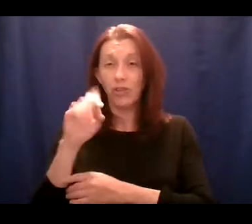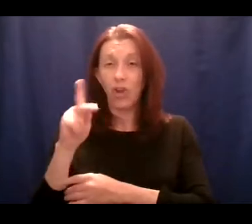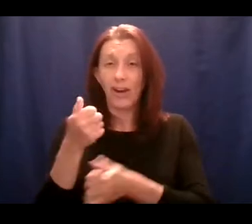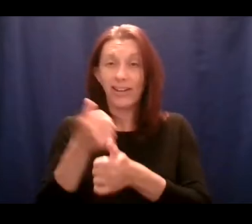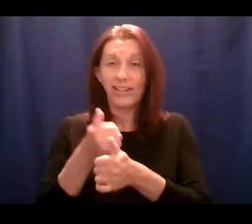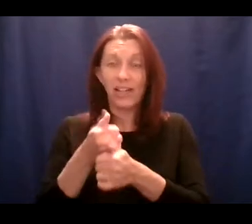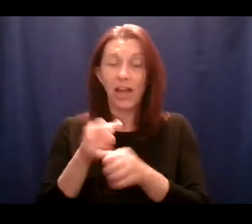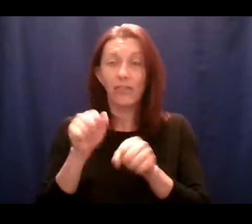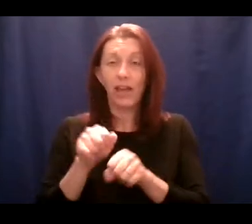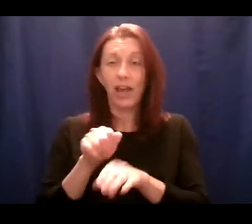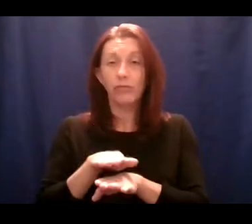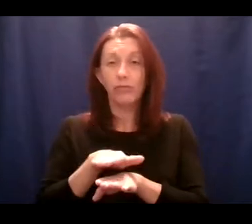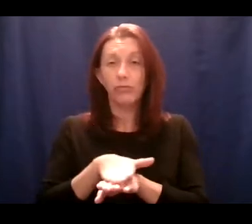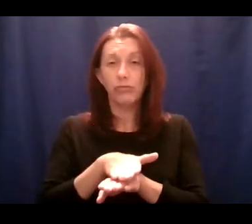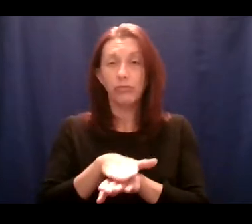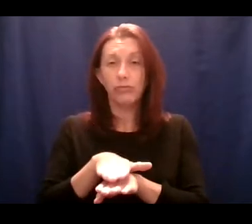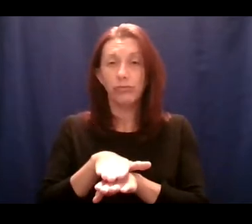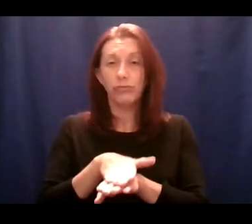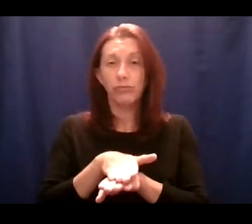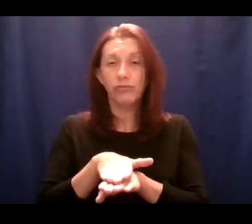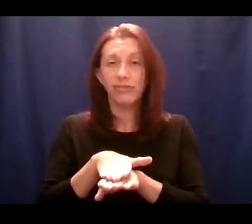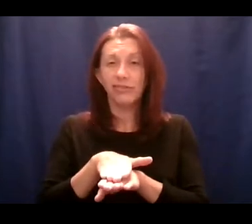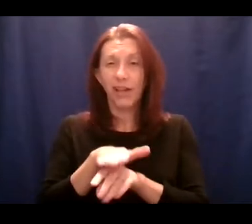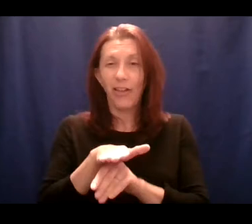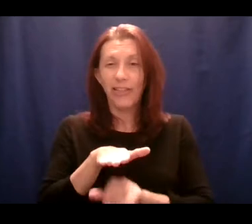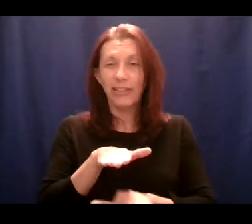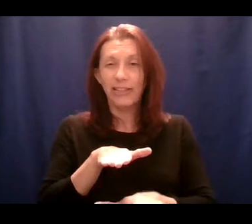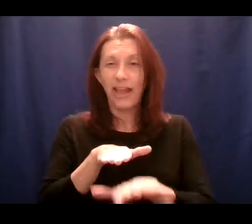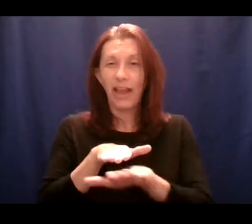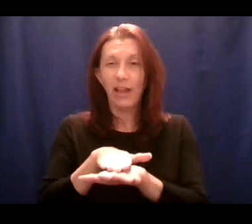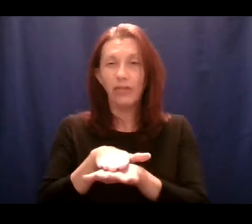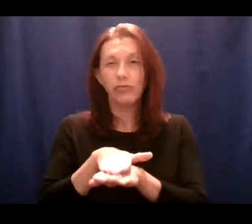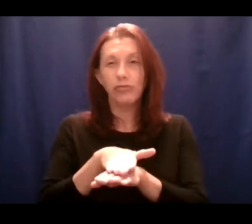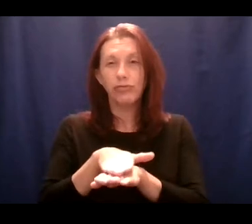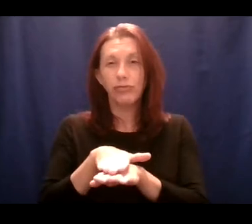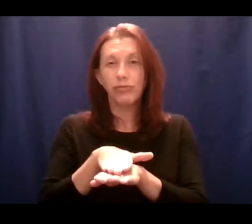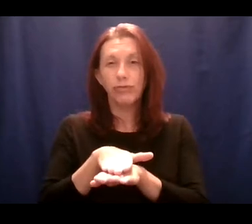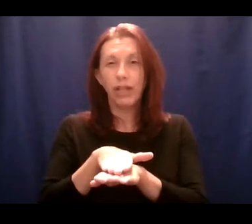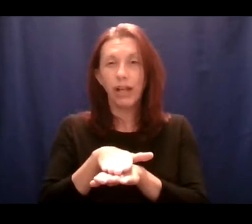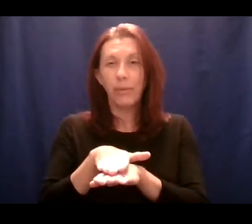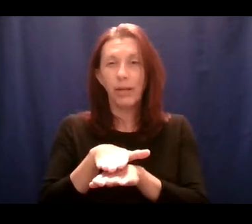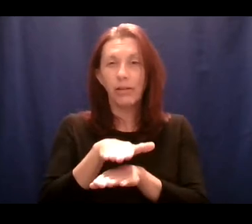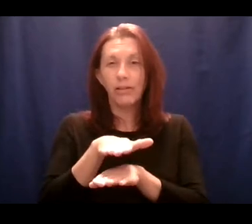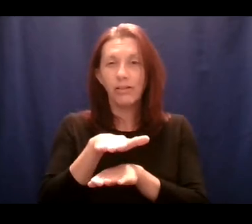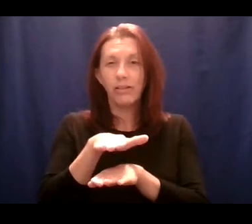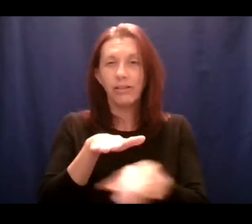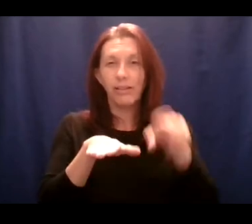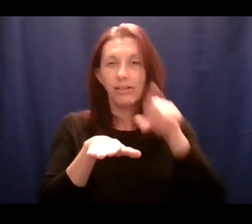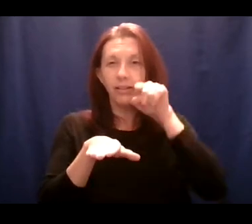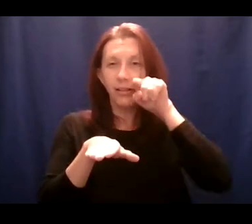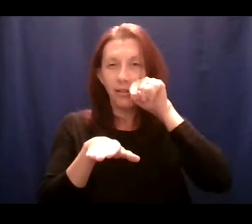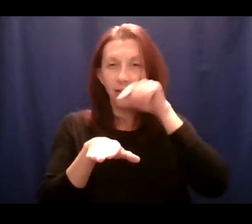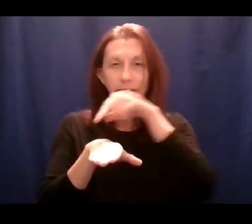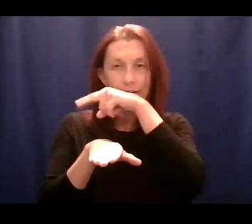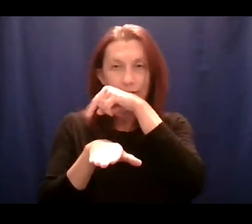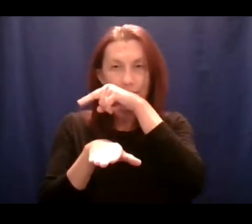it can also get up and move around to smell the water. Had those little things hanging from its nose